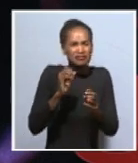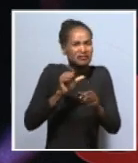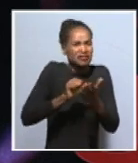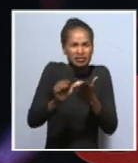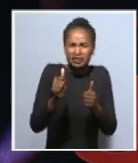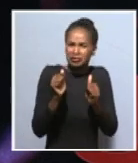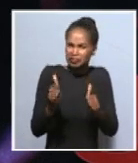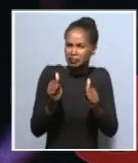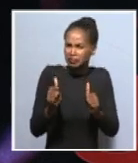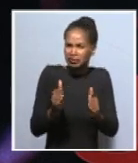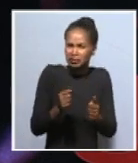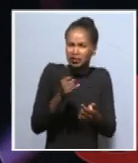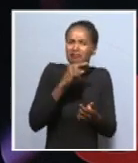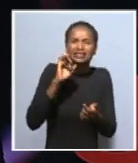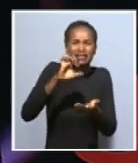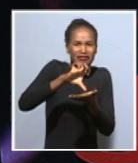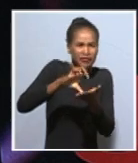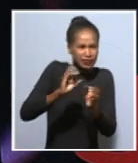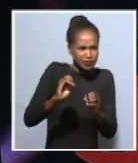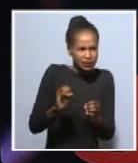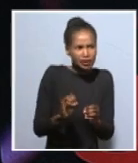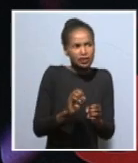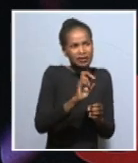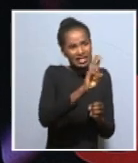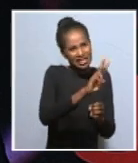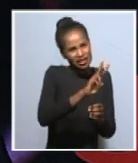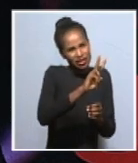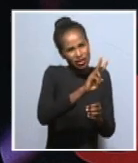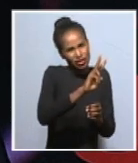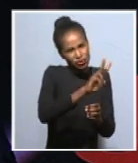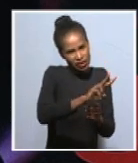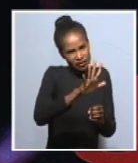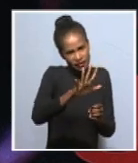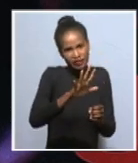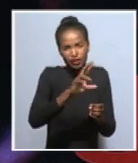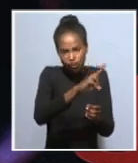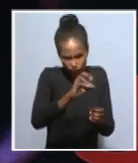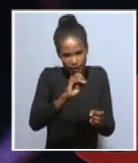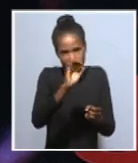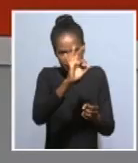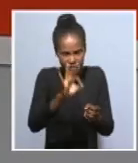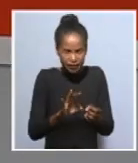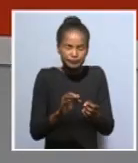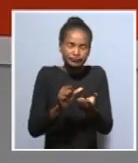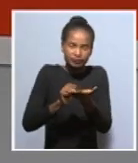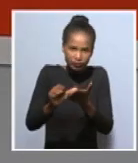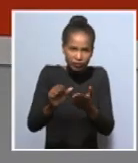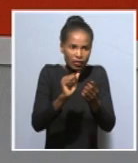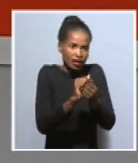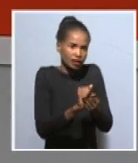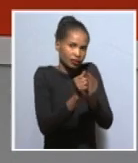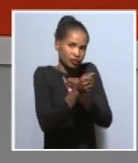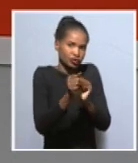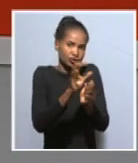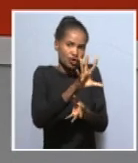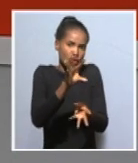instead of 35, at least pay 20%, and then we will, restructure your loan. And